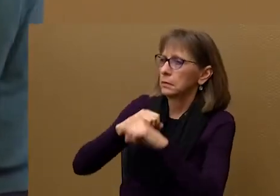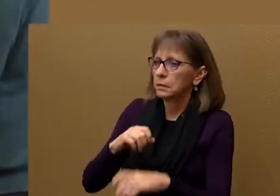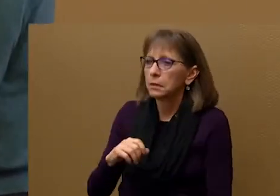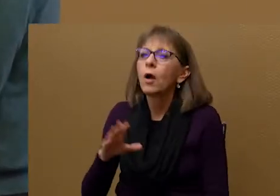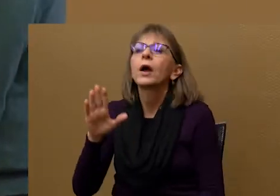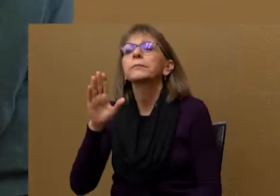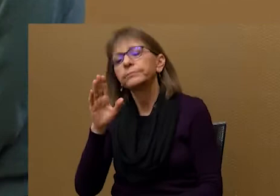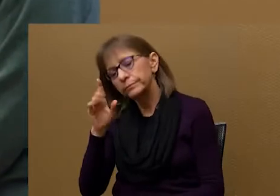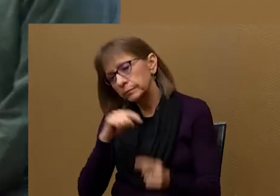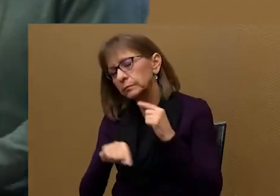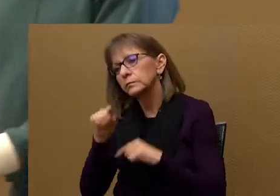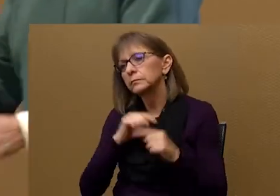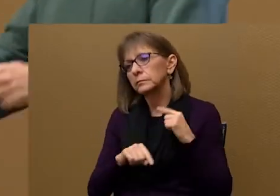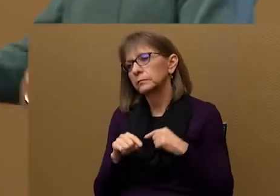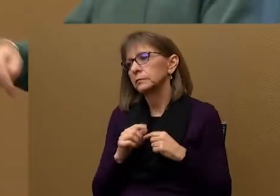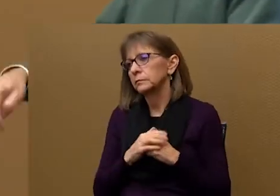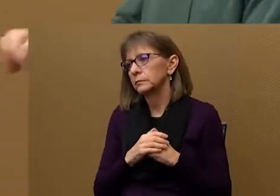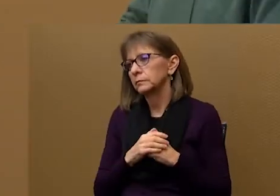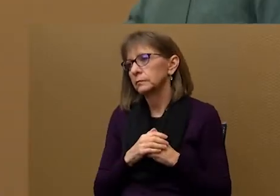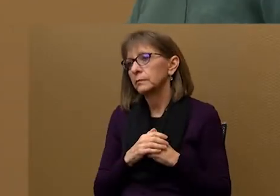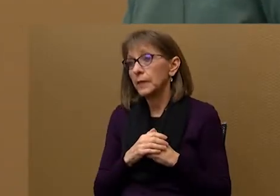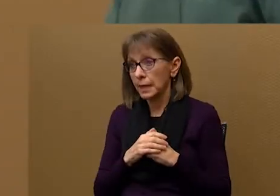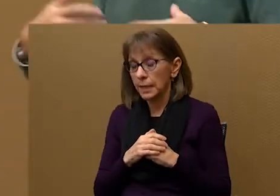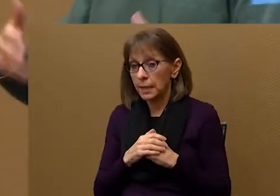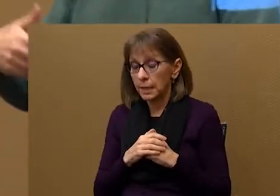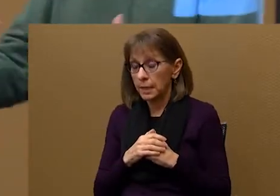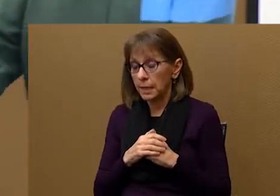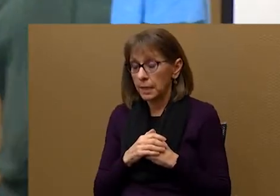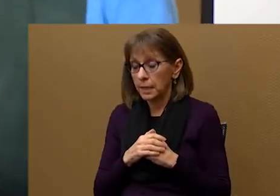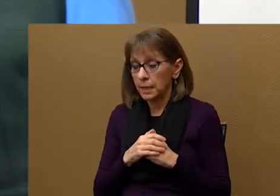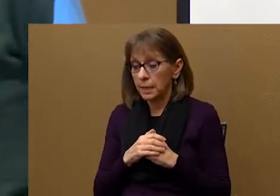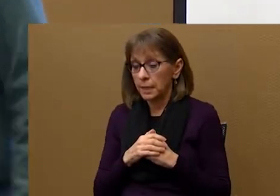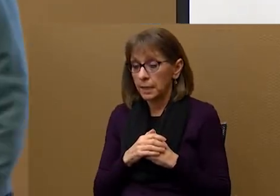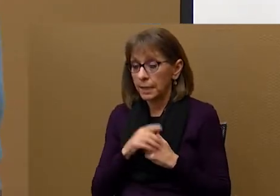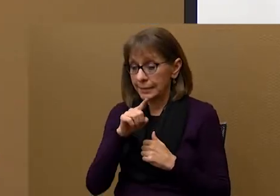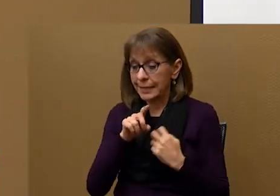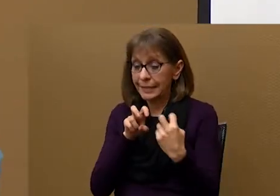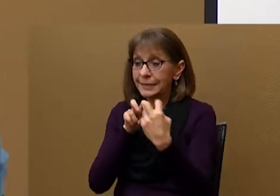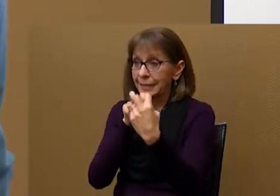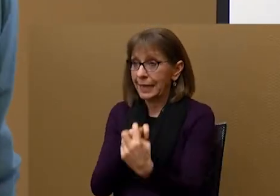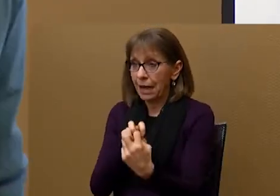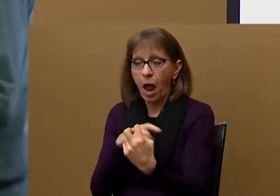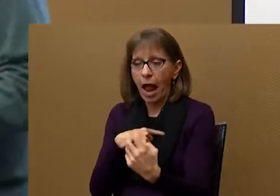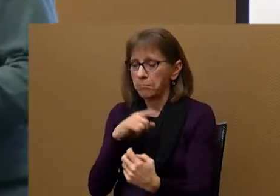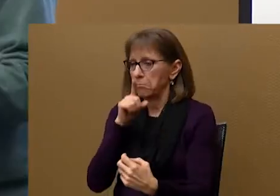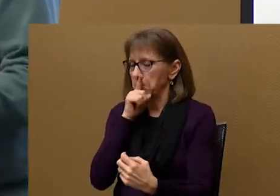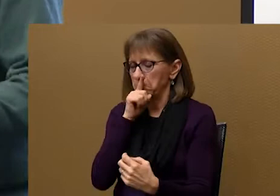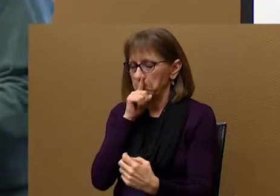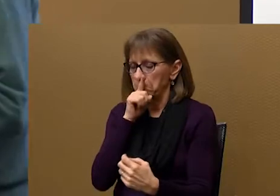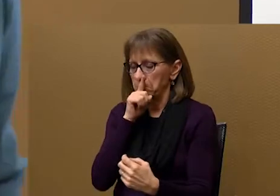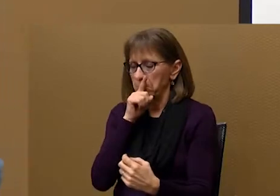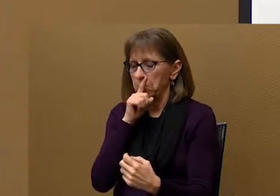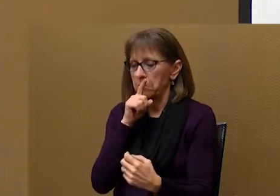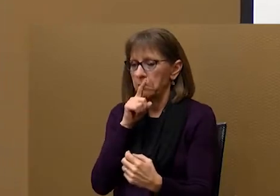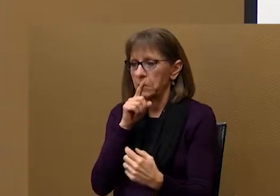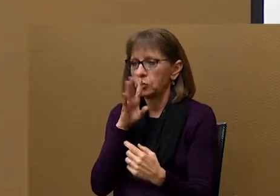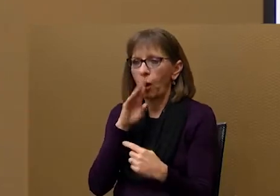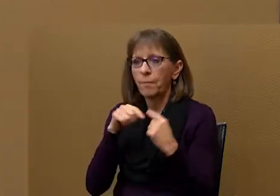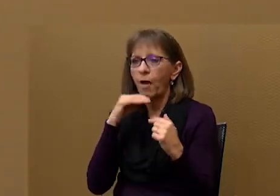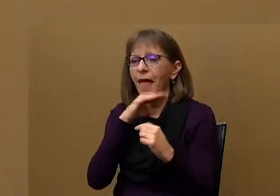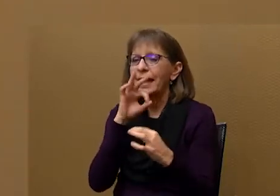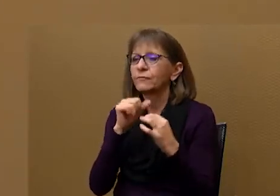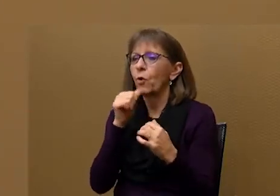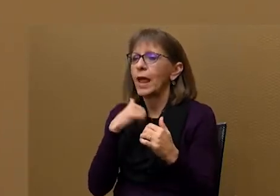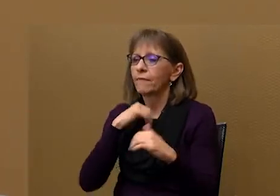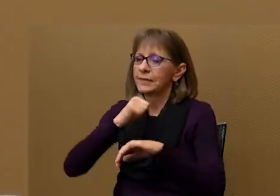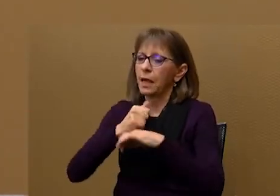going to, I think, okay, let's go back. Is he having a conversation with me? Is he sitting down? Because I don't think I would go